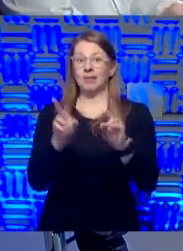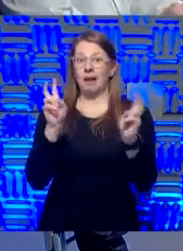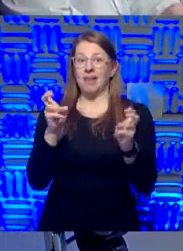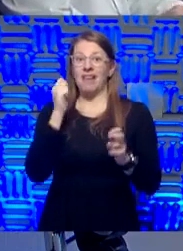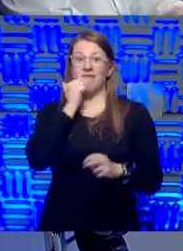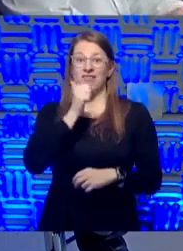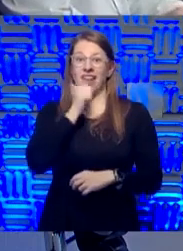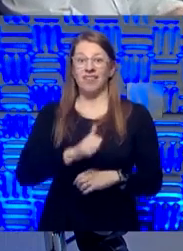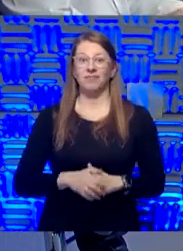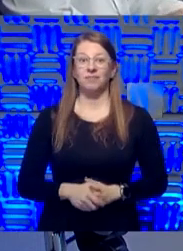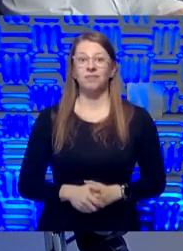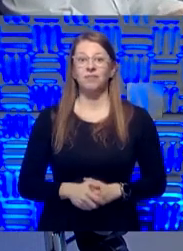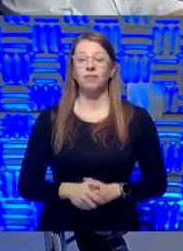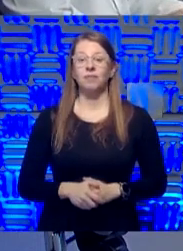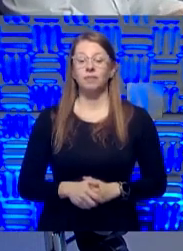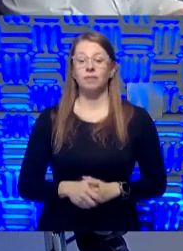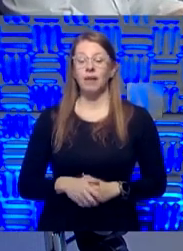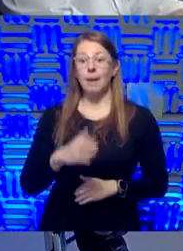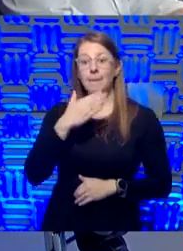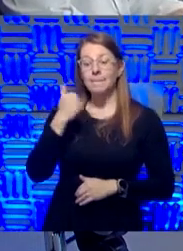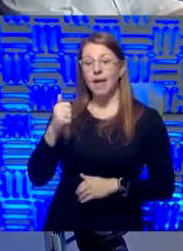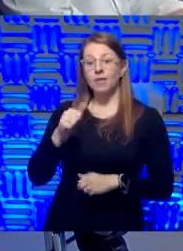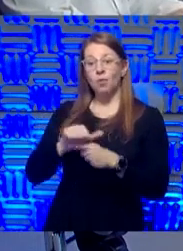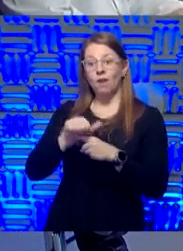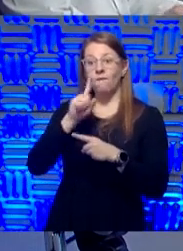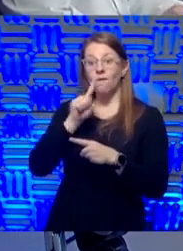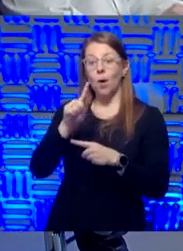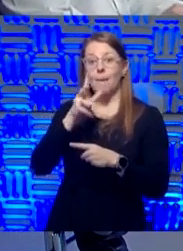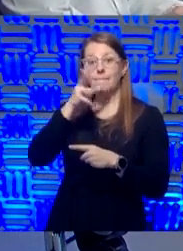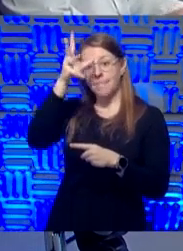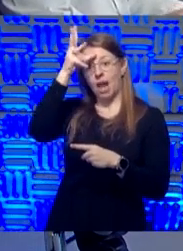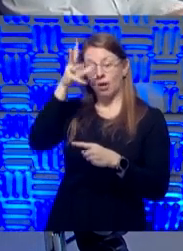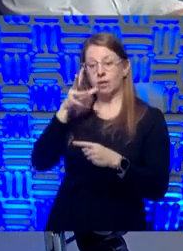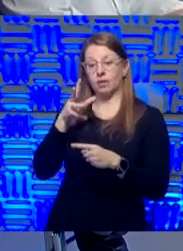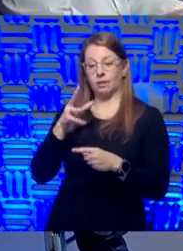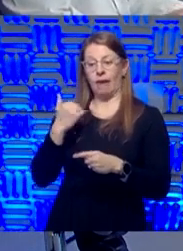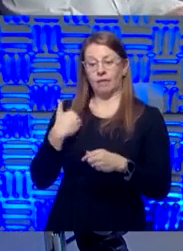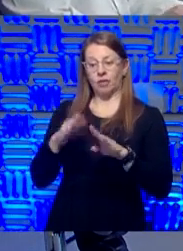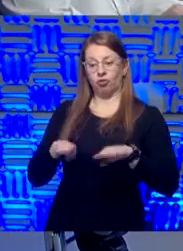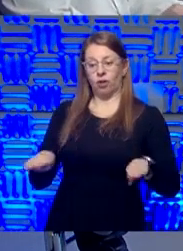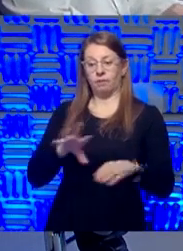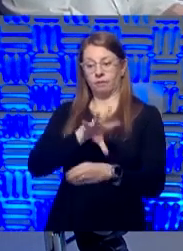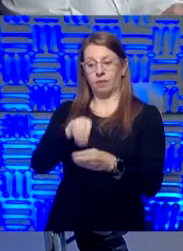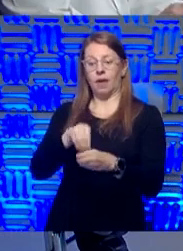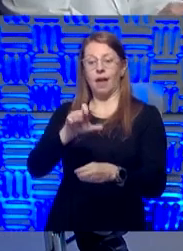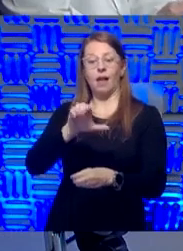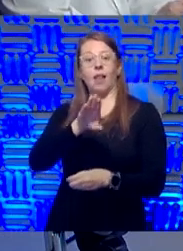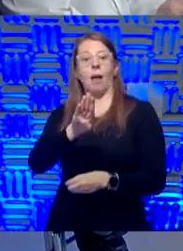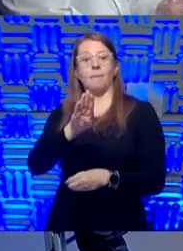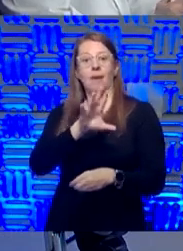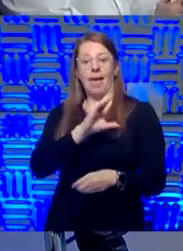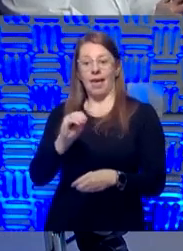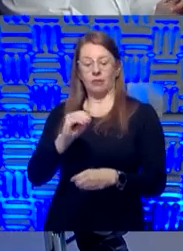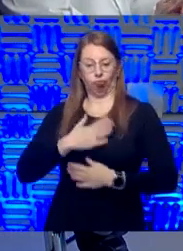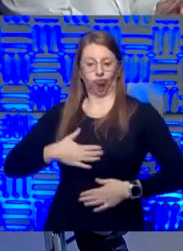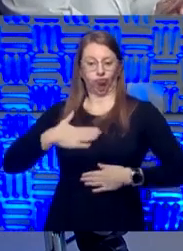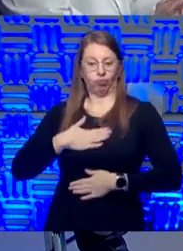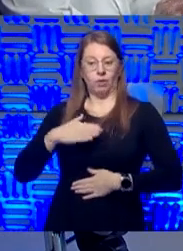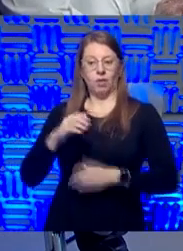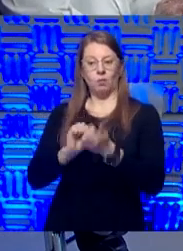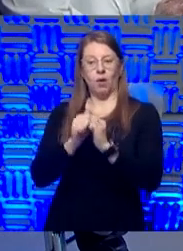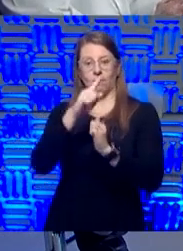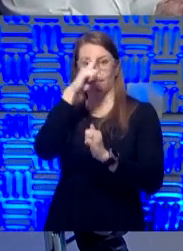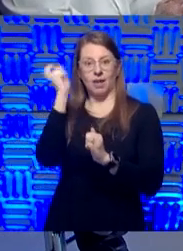have several. What are the best practices for parents who have children participating in club and rec sports since restrictions are no